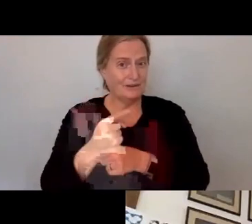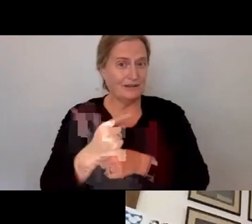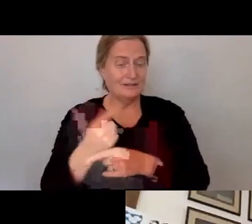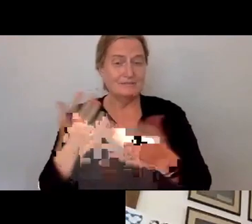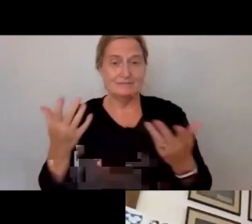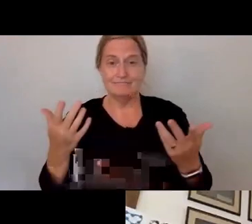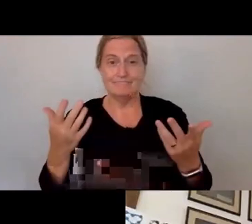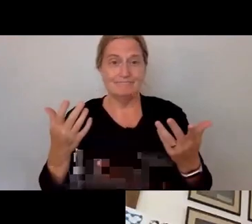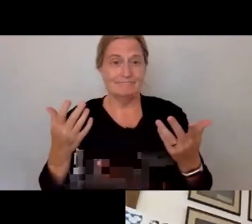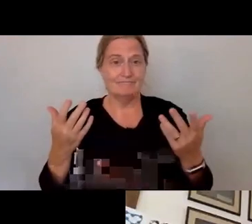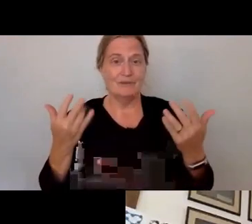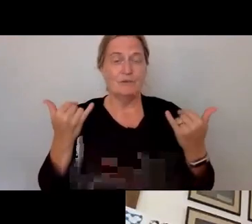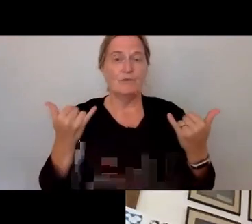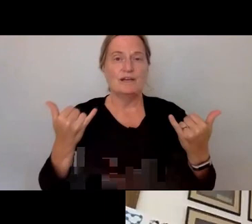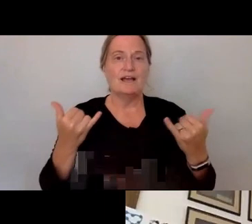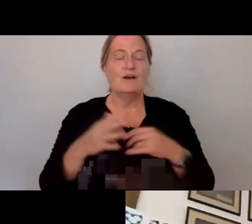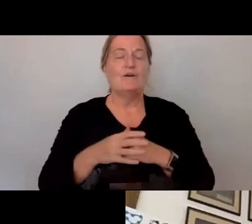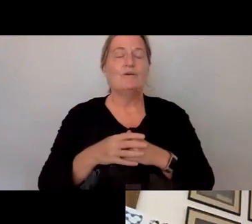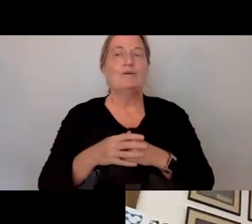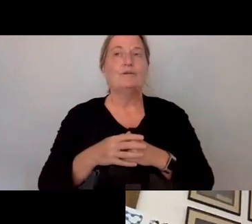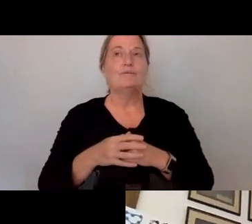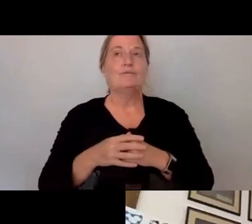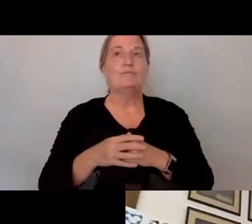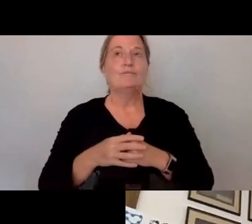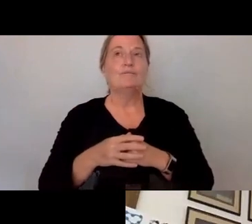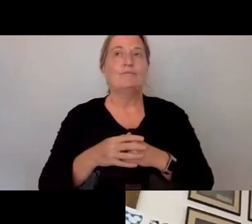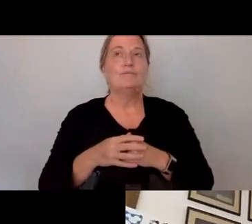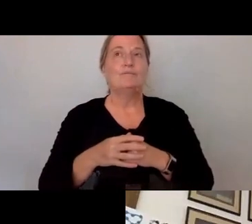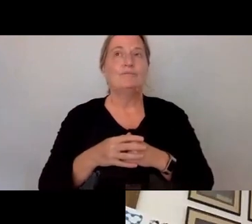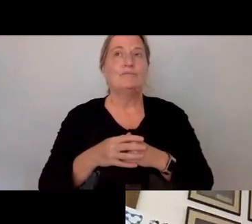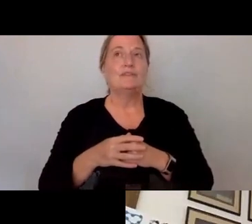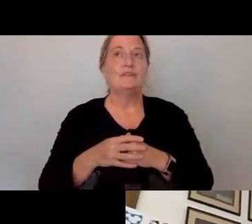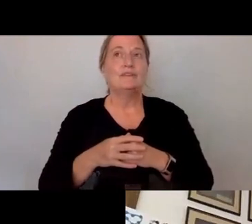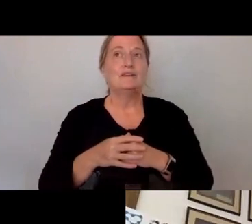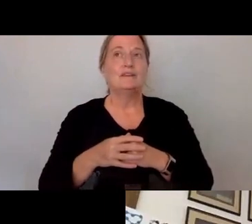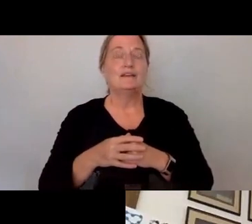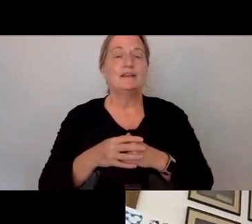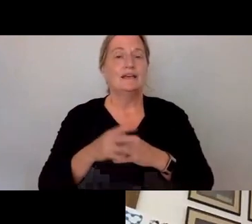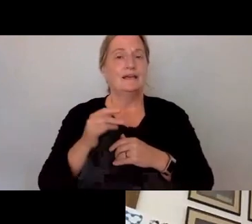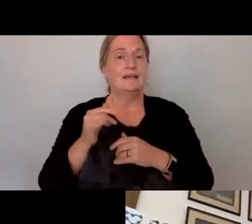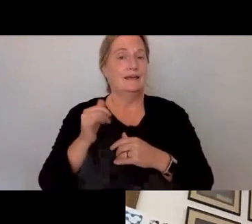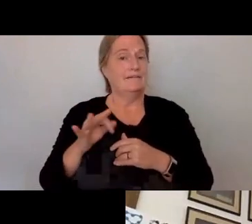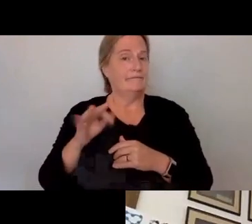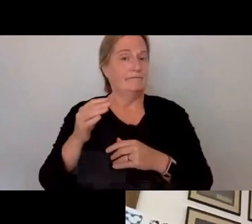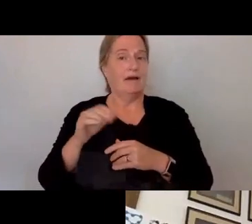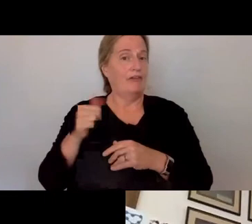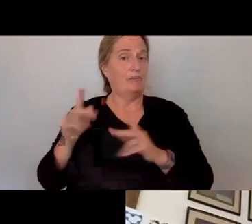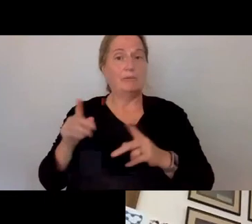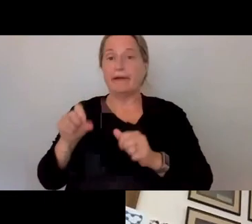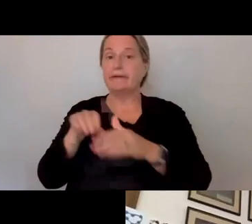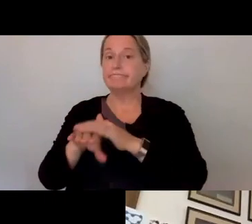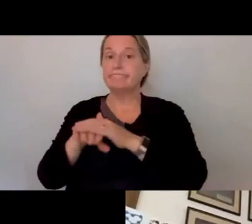not getting if I'm not getting equal access to something that somebody else would have equal access to, then one would